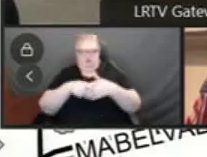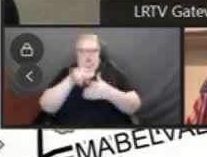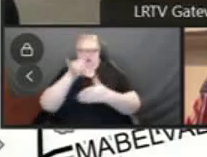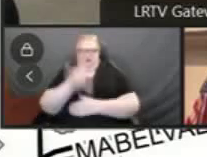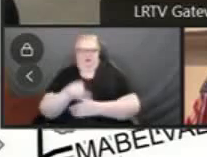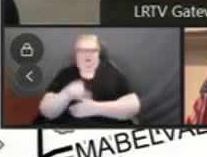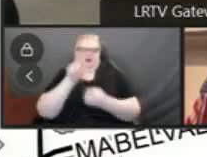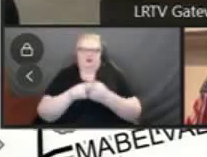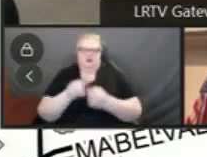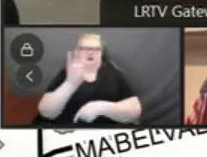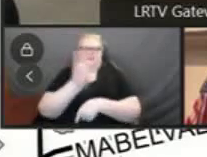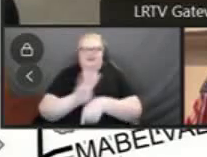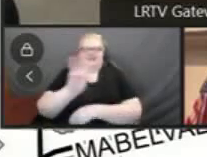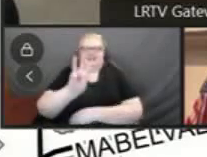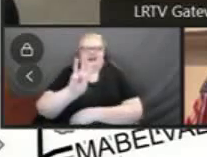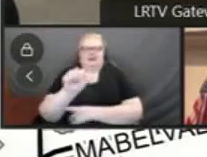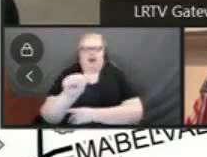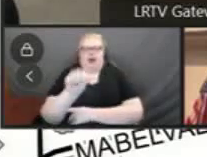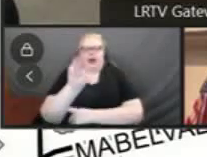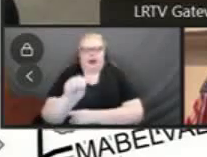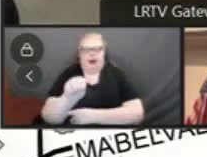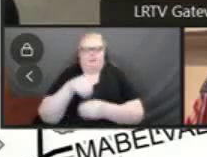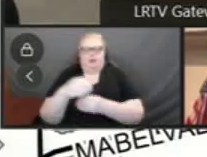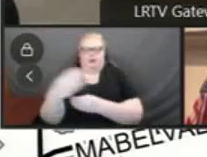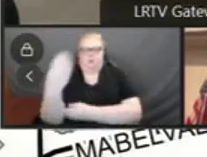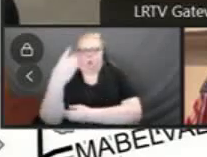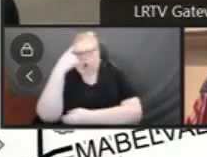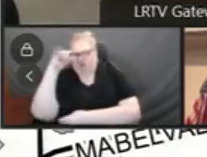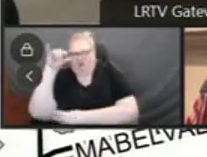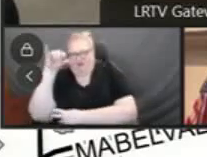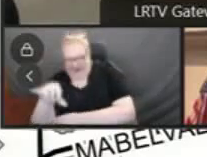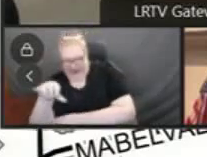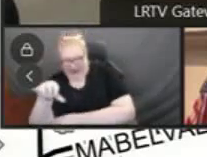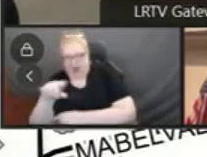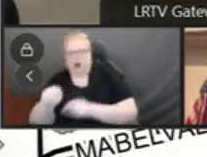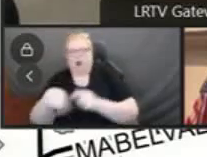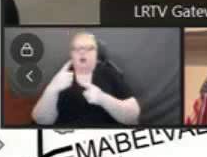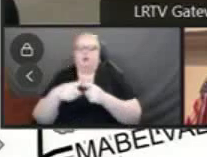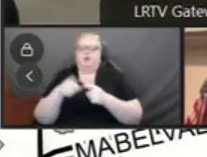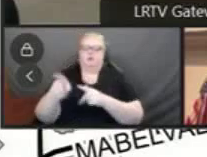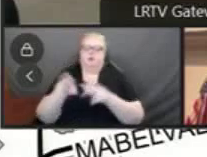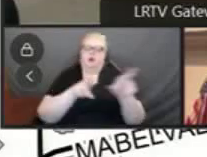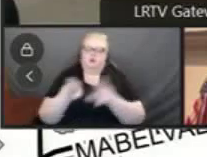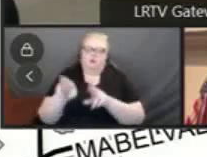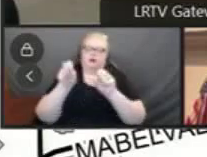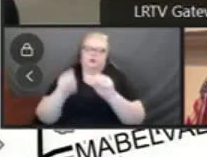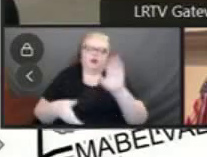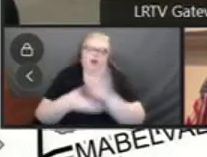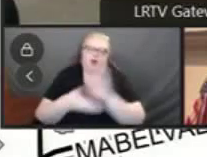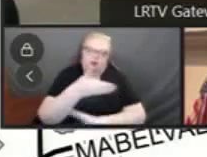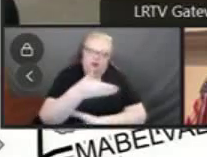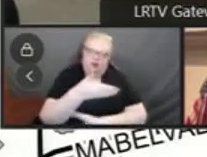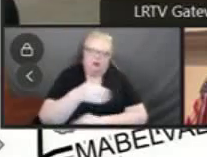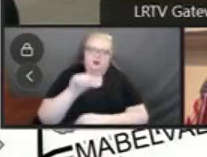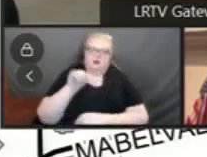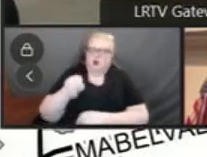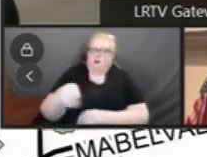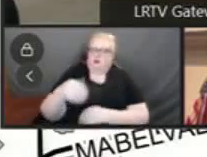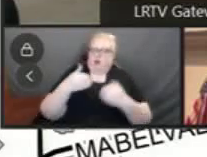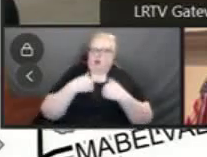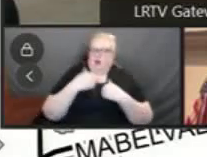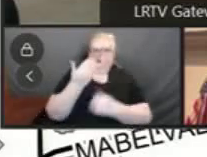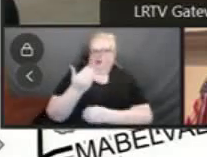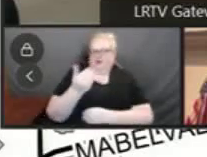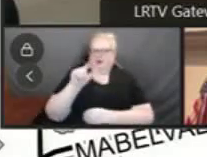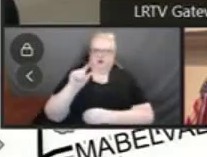or 6 a.m. in the morning, that operation. And then whenever that's ready, then they can leave. So if they have 15 or 20 trucks,